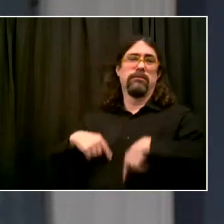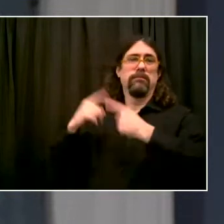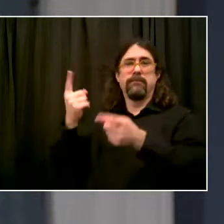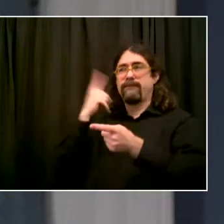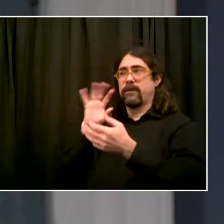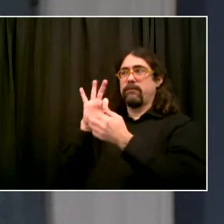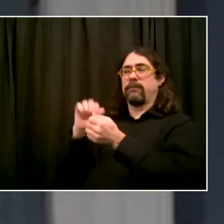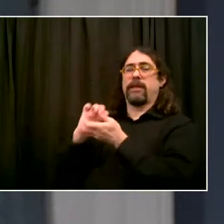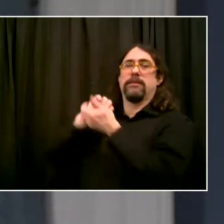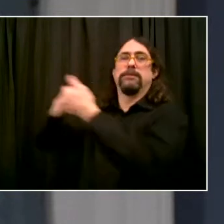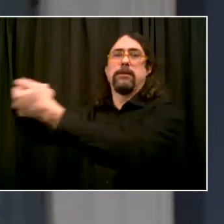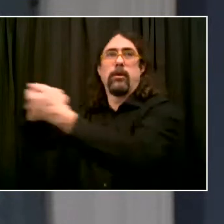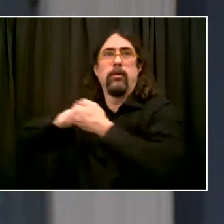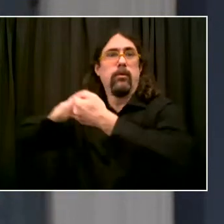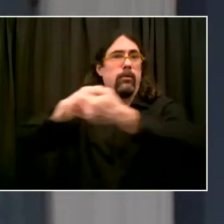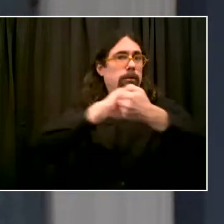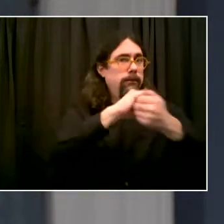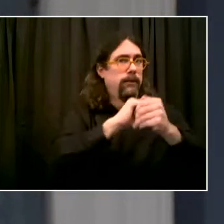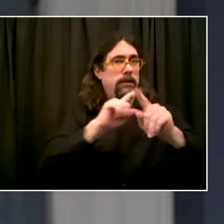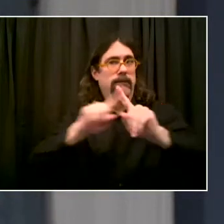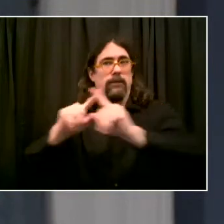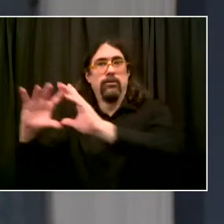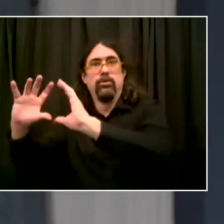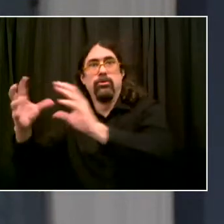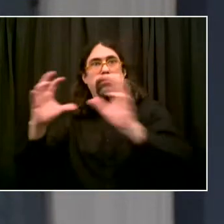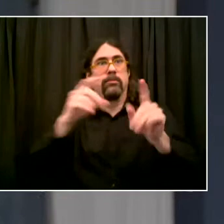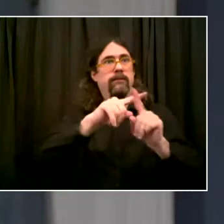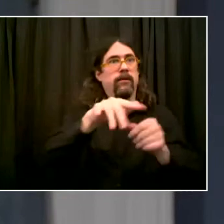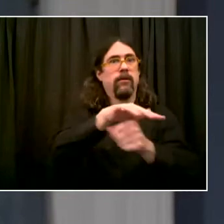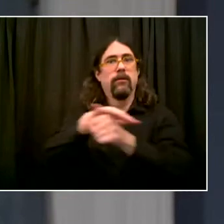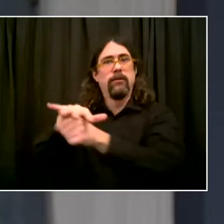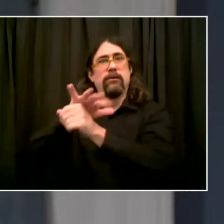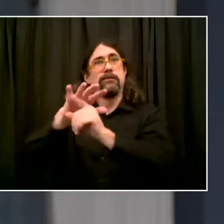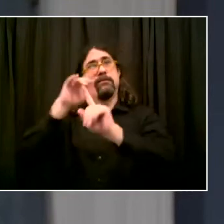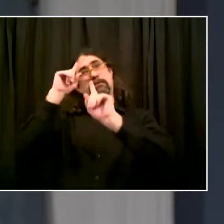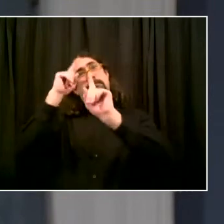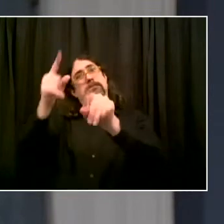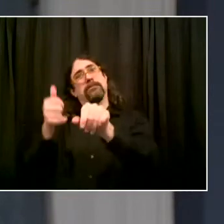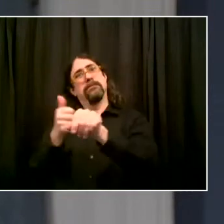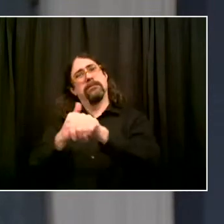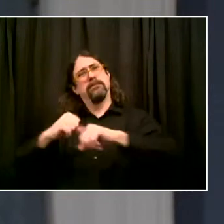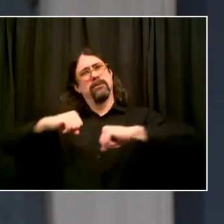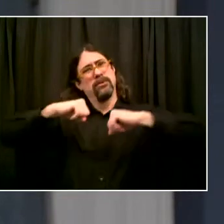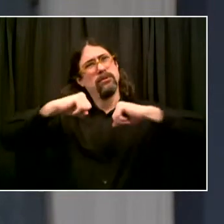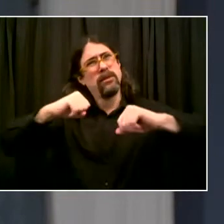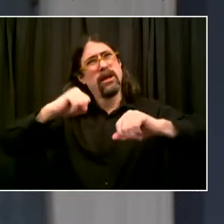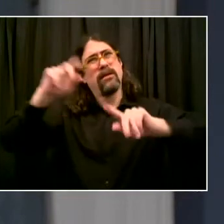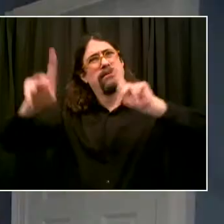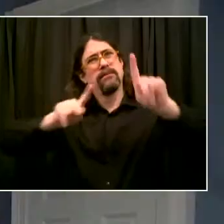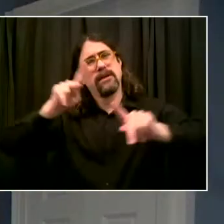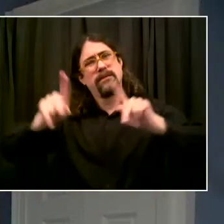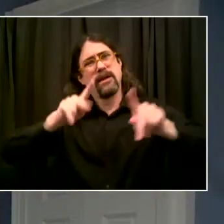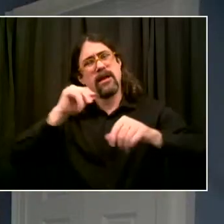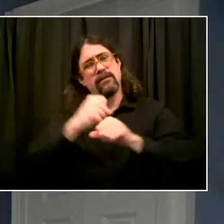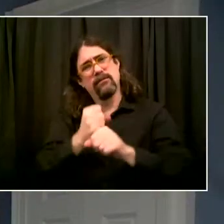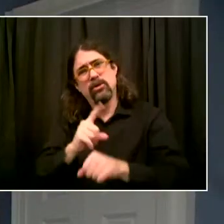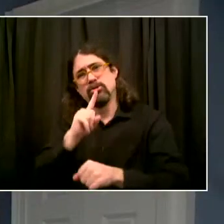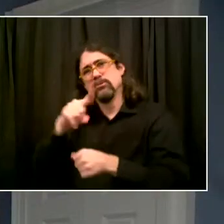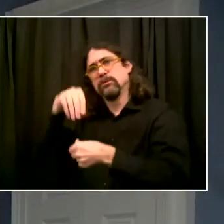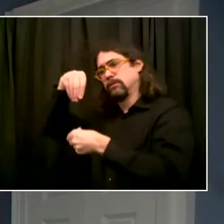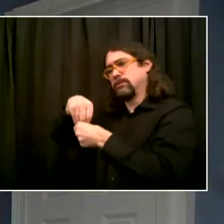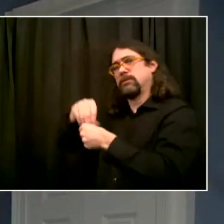to protect our most vulnerable and to make sure we can hopefully begin to turn the corner for the city. Thank you. Thank you so